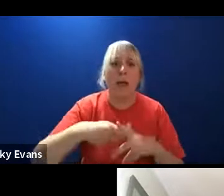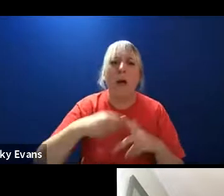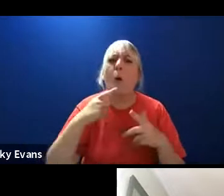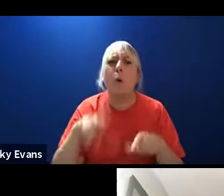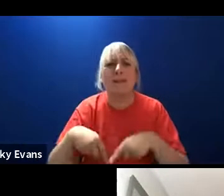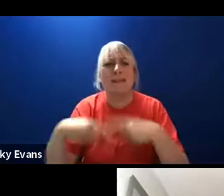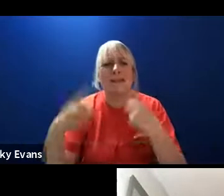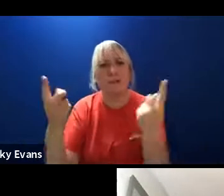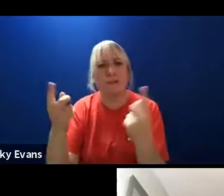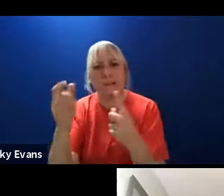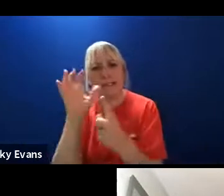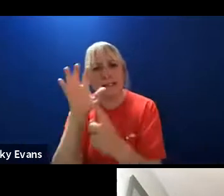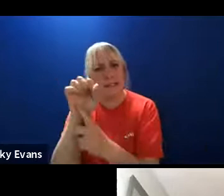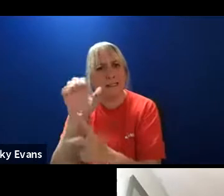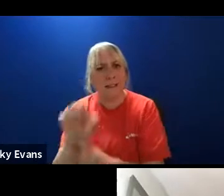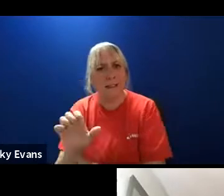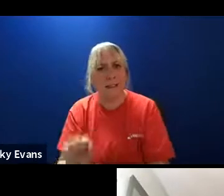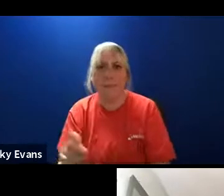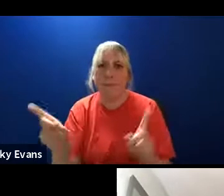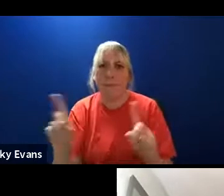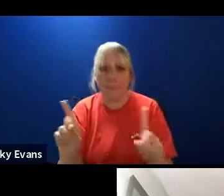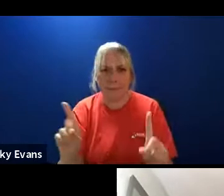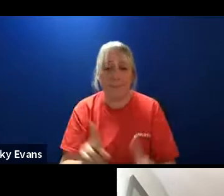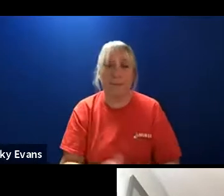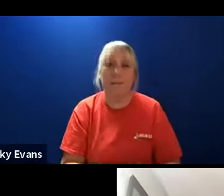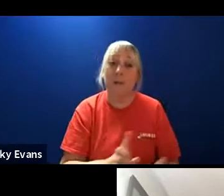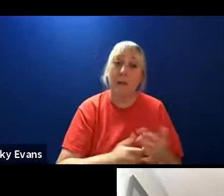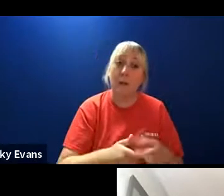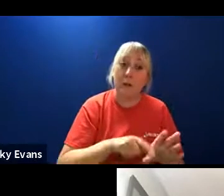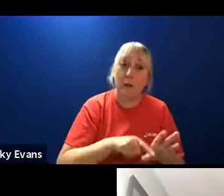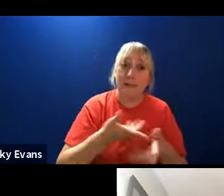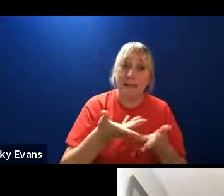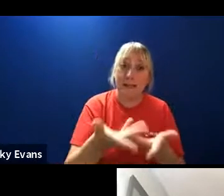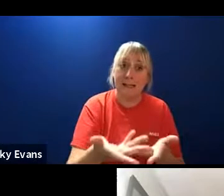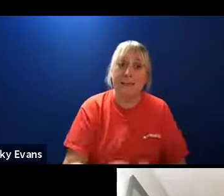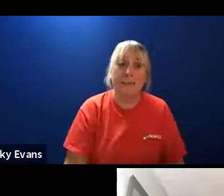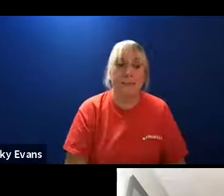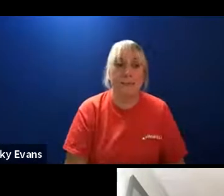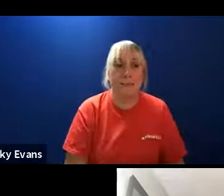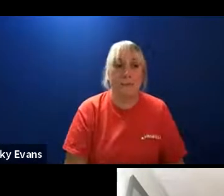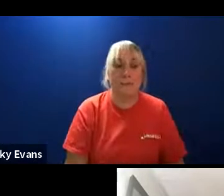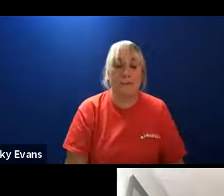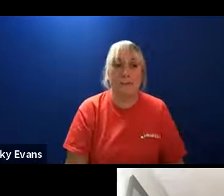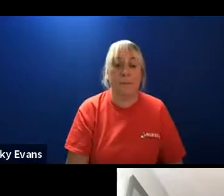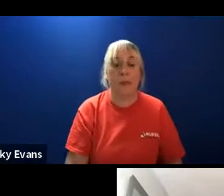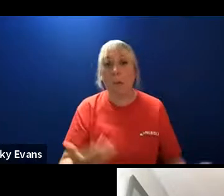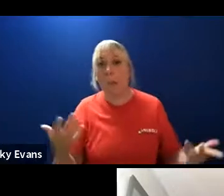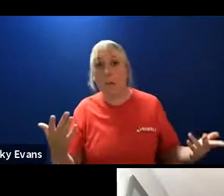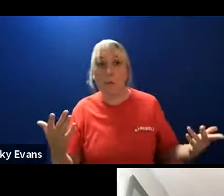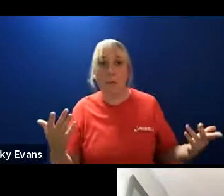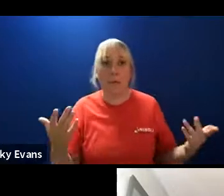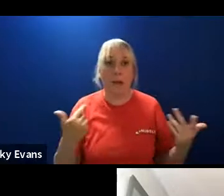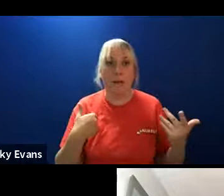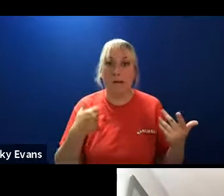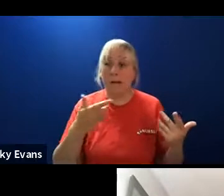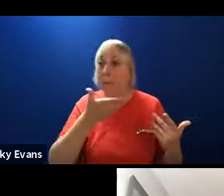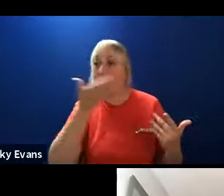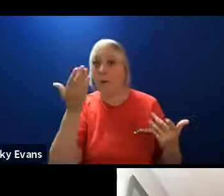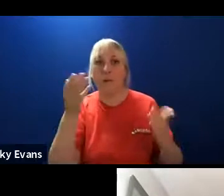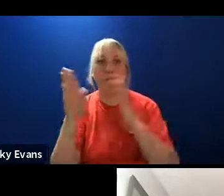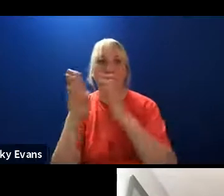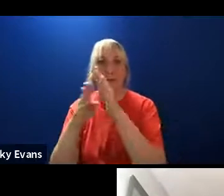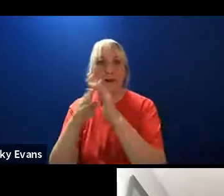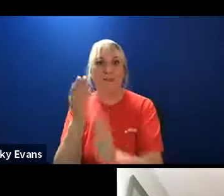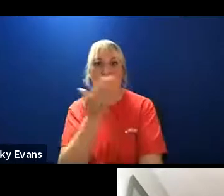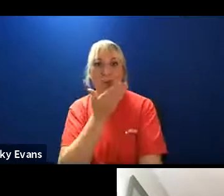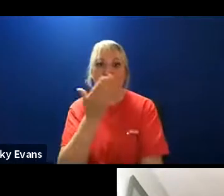differences? Lucy, would you like to go first? As far as I'm aware, there's no private schools